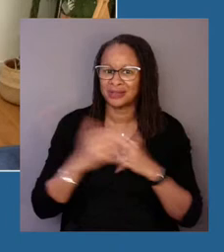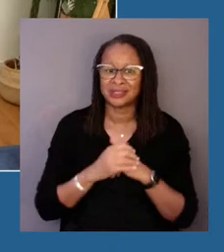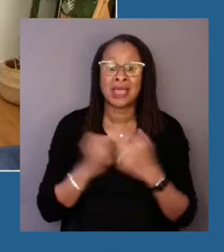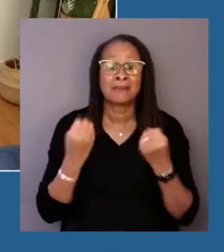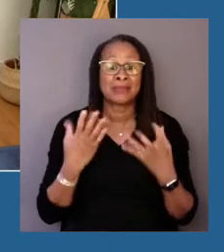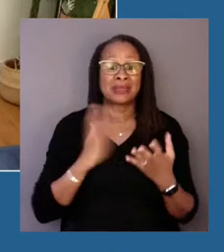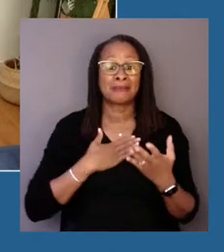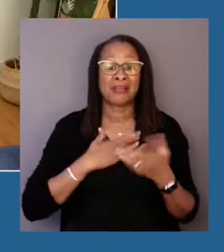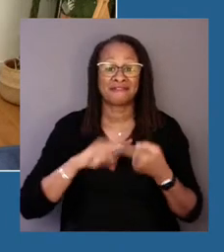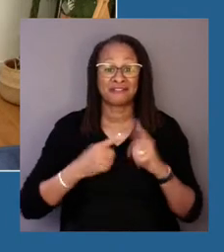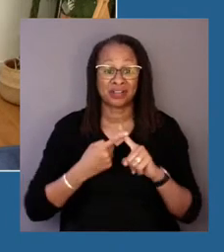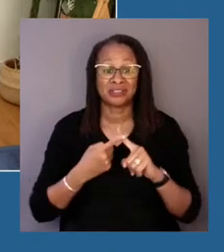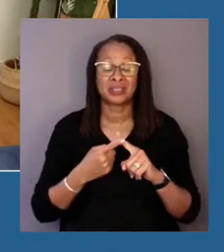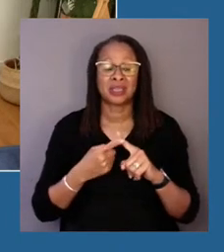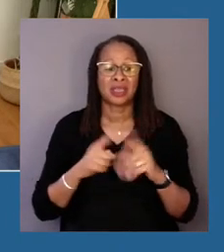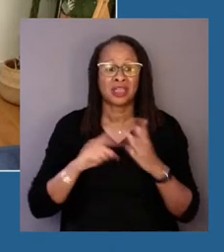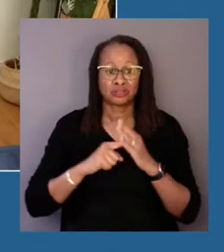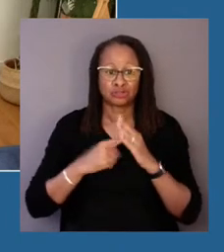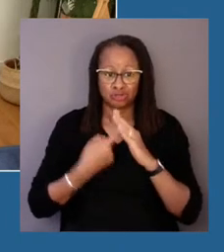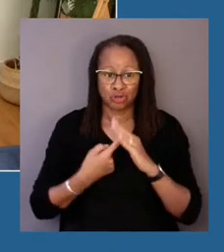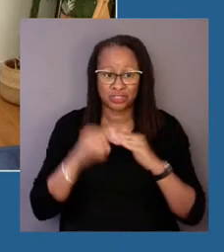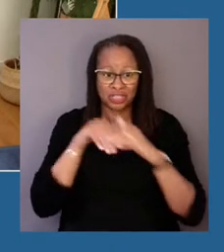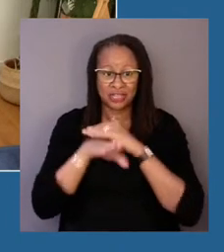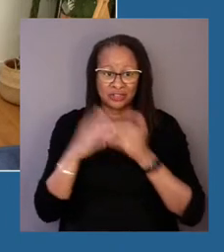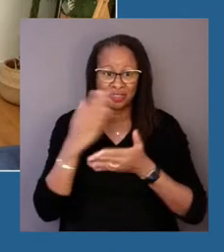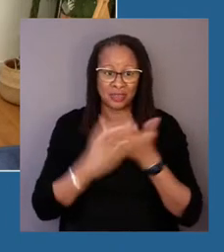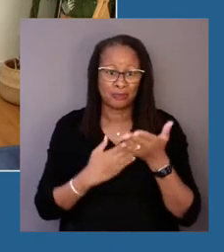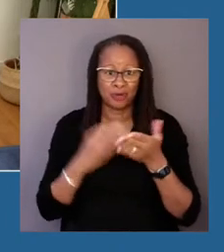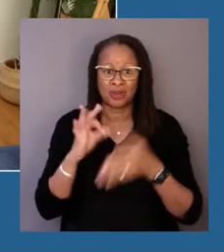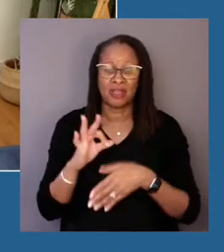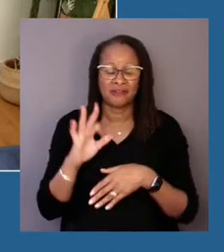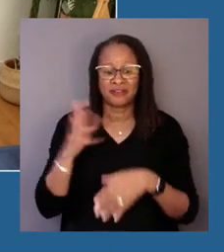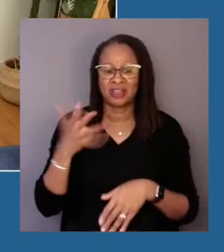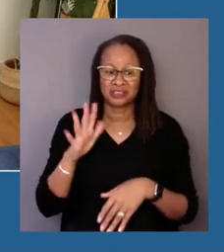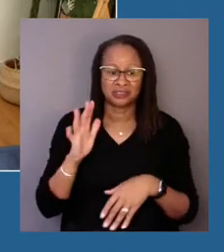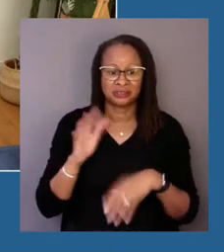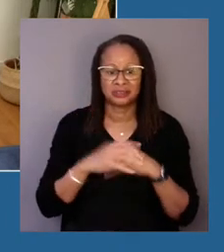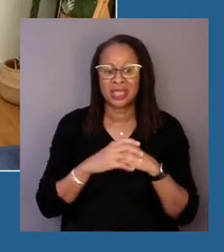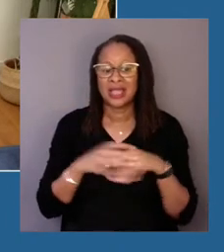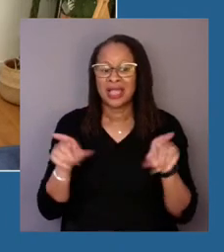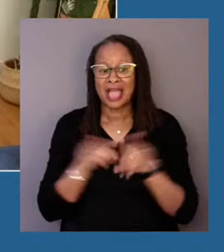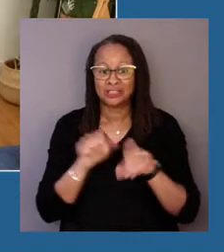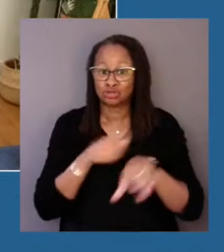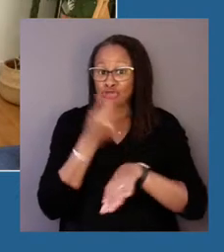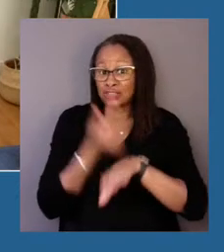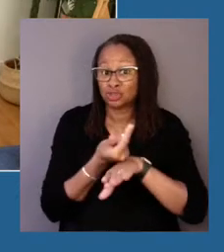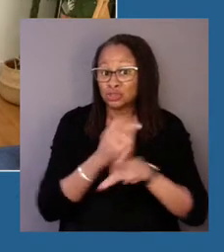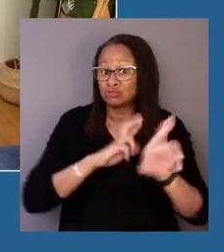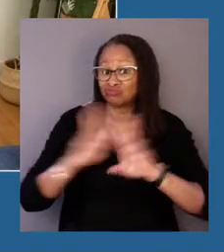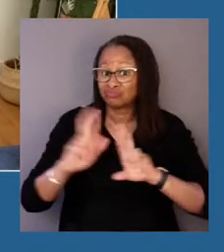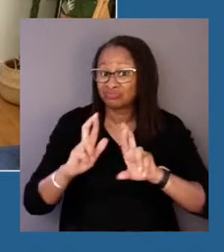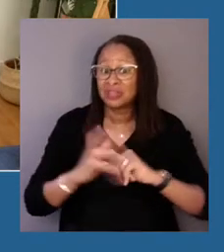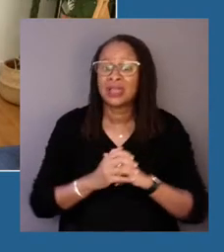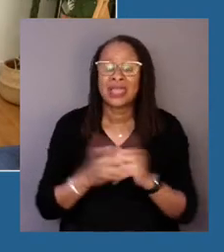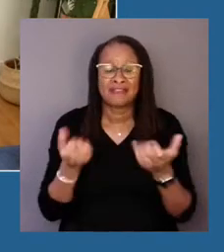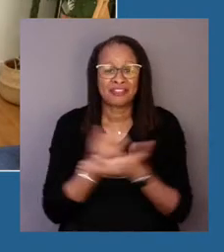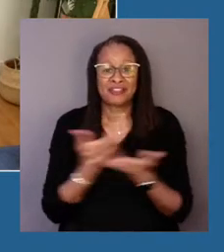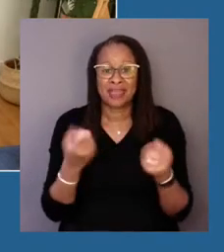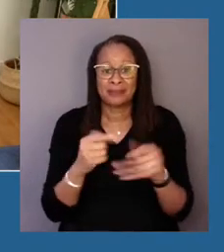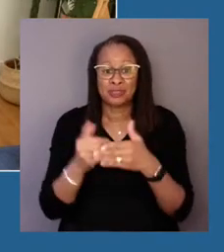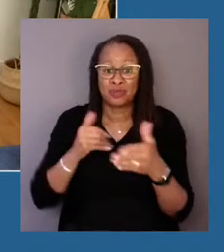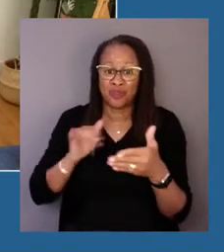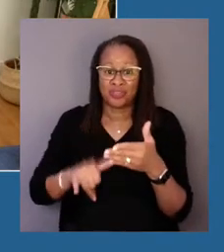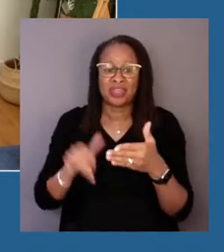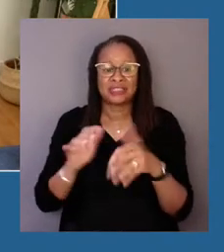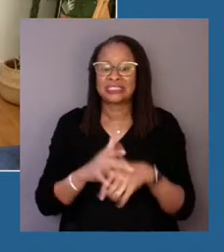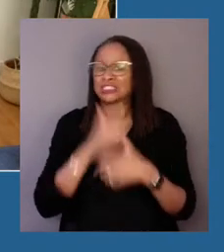like people that are beginning to like enter that part of kind of like as graduation and all the preparation that happens before that. That's definitely something interesting to keep in